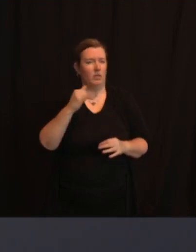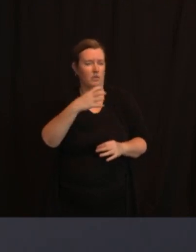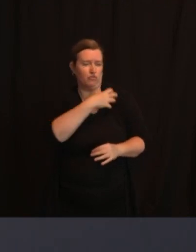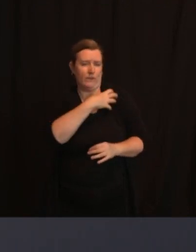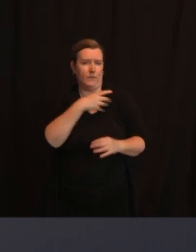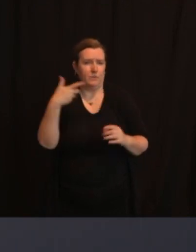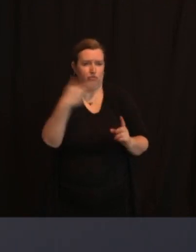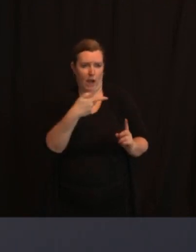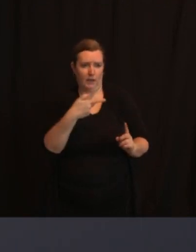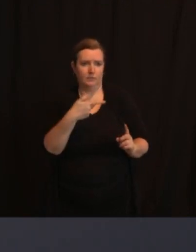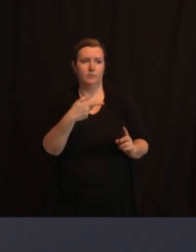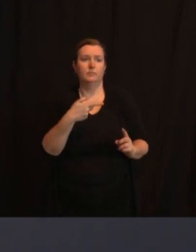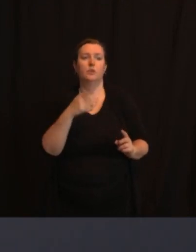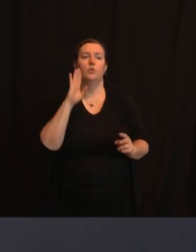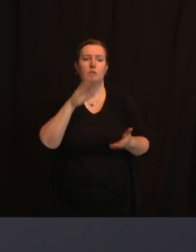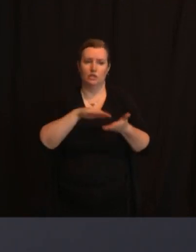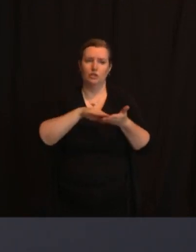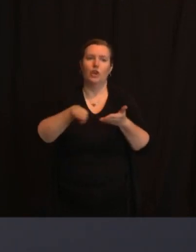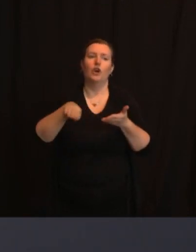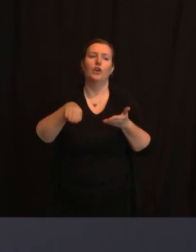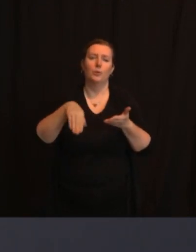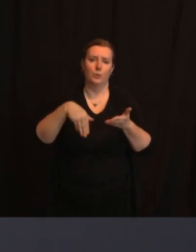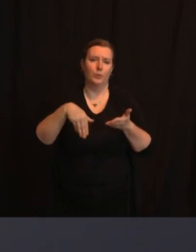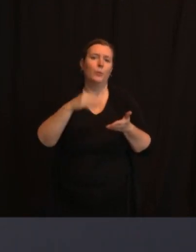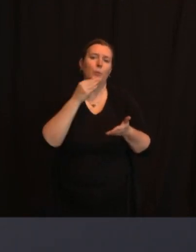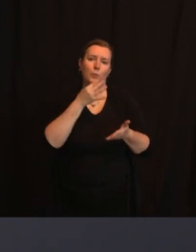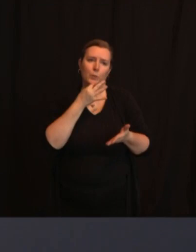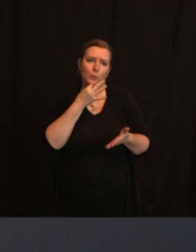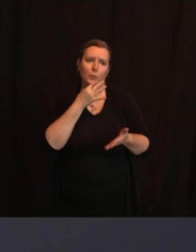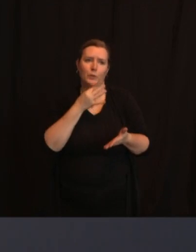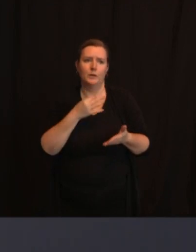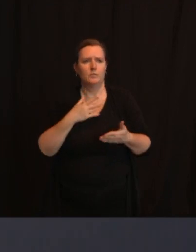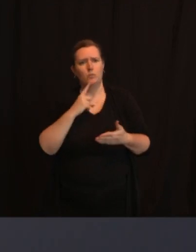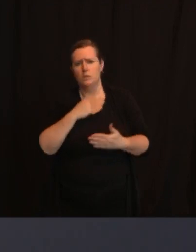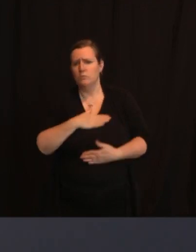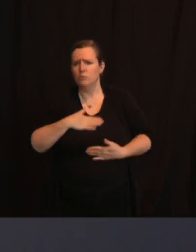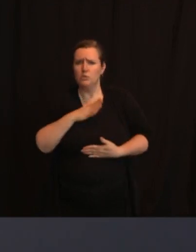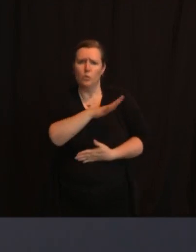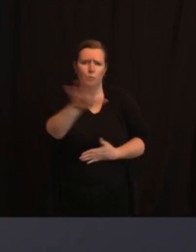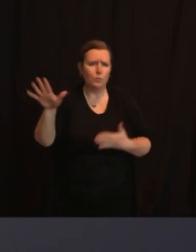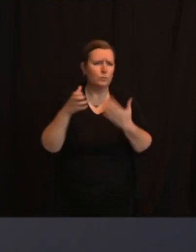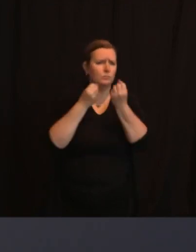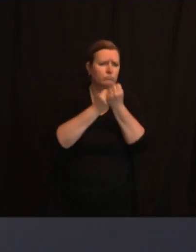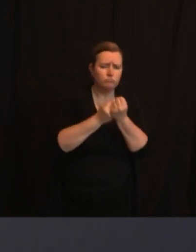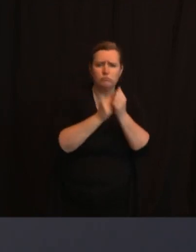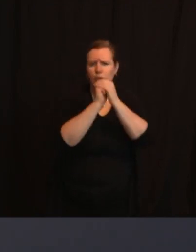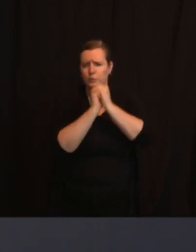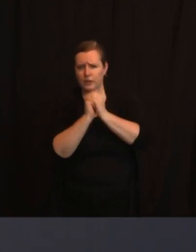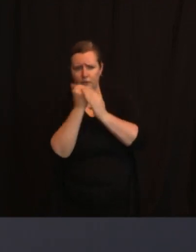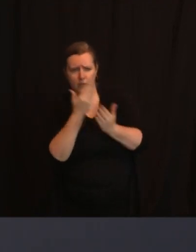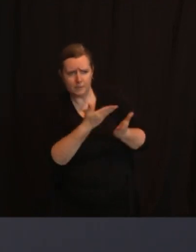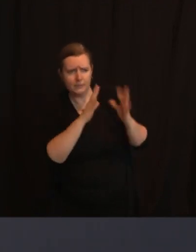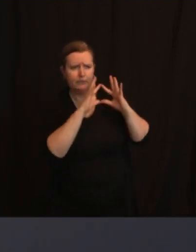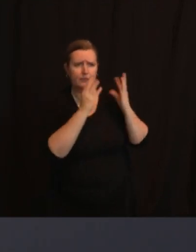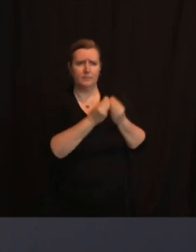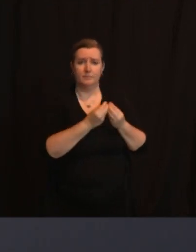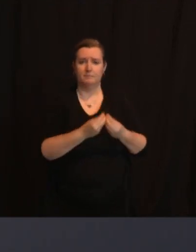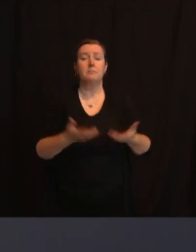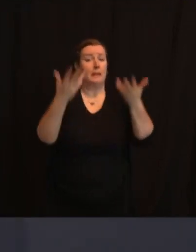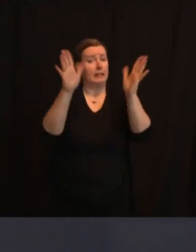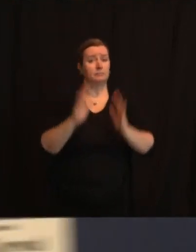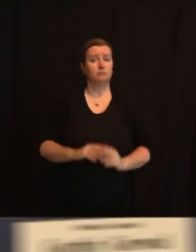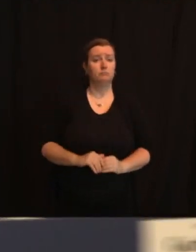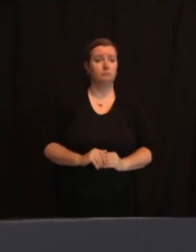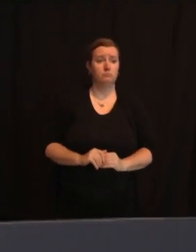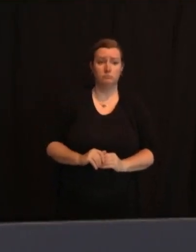discharged, and he appreciates, and so do all of us, your support and outpouring of prayers for him and his family. That's all I have, Gov. Pat, that